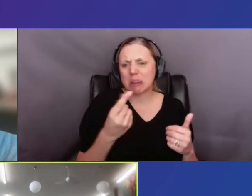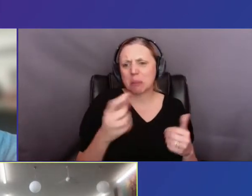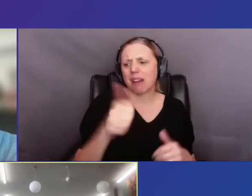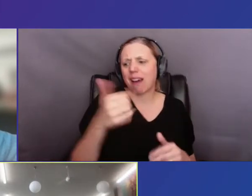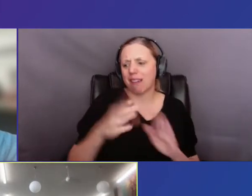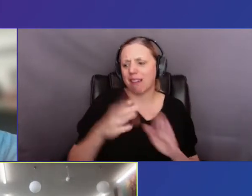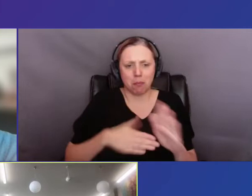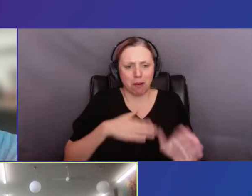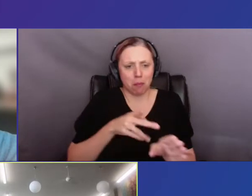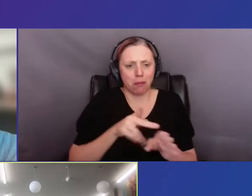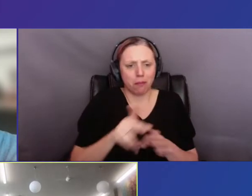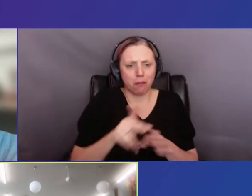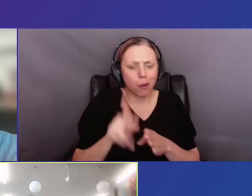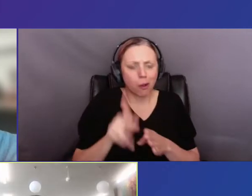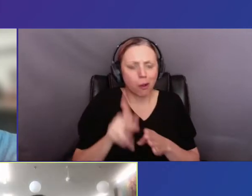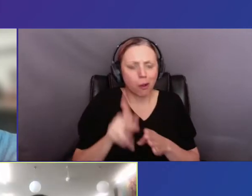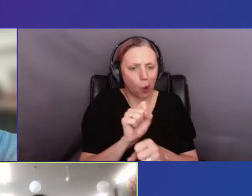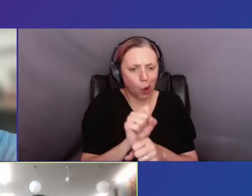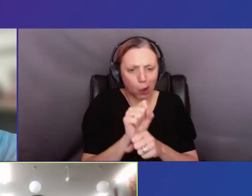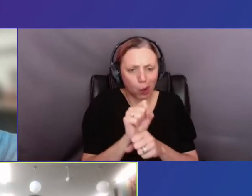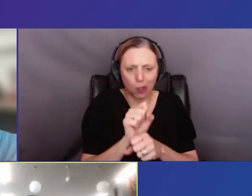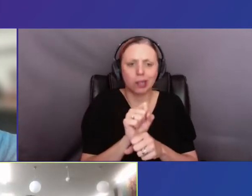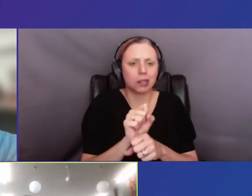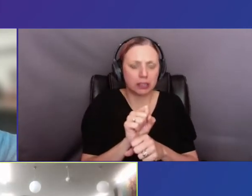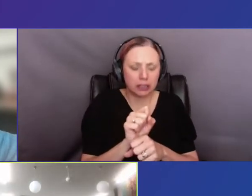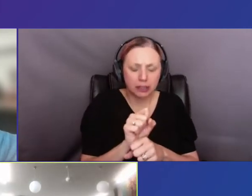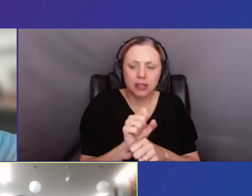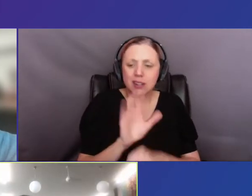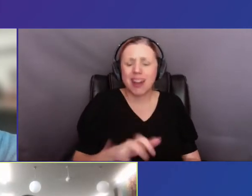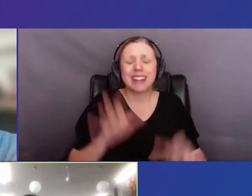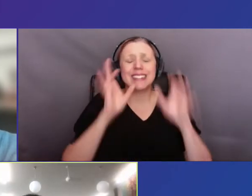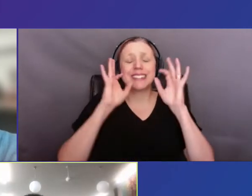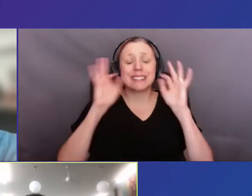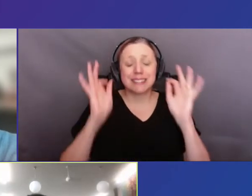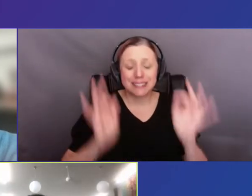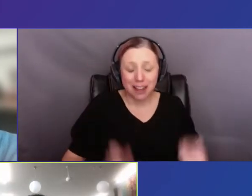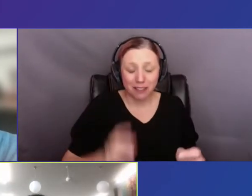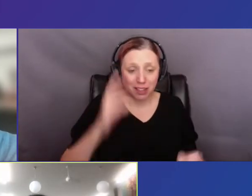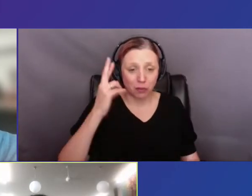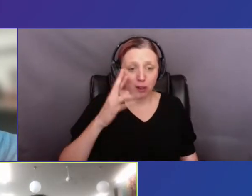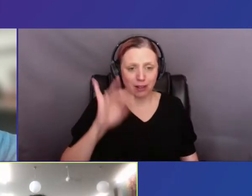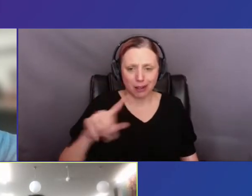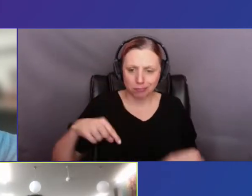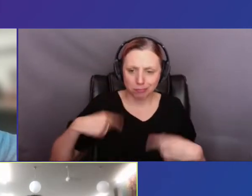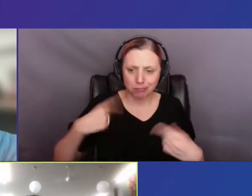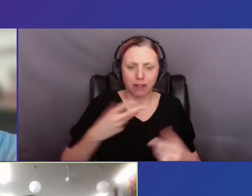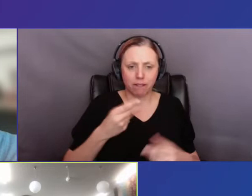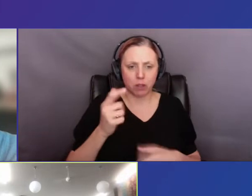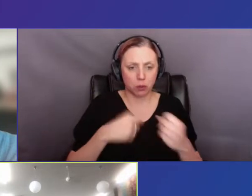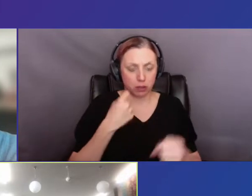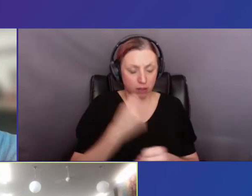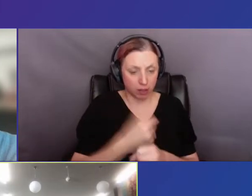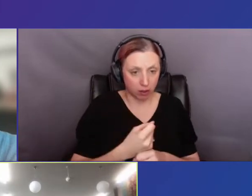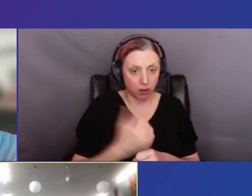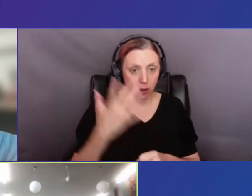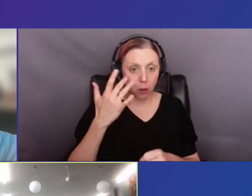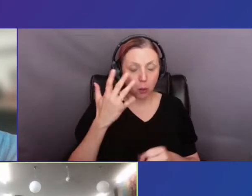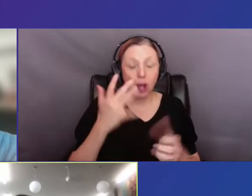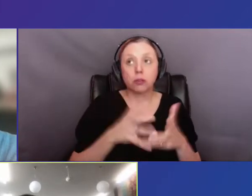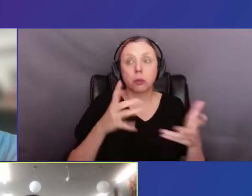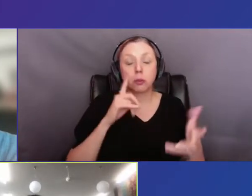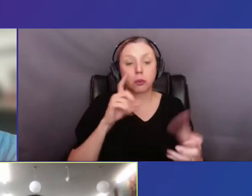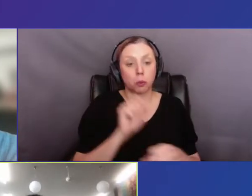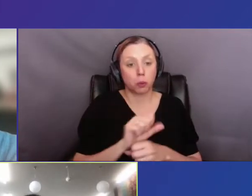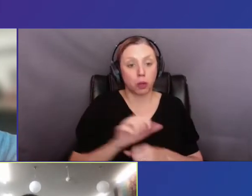professional work. And that definitely has been realized within the last recent years, where so much of the work that I'm doing in